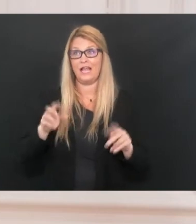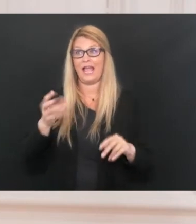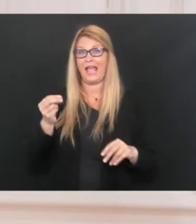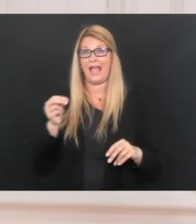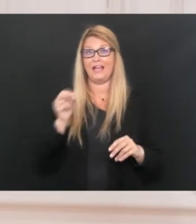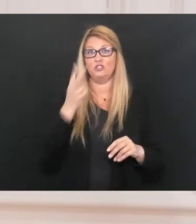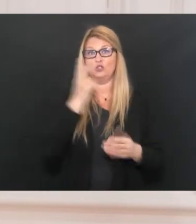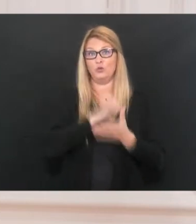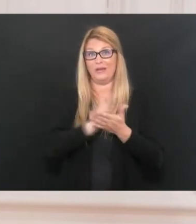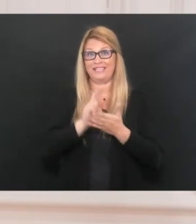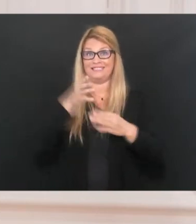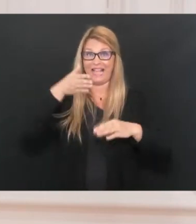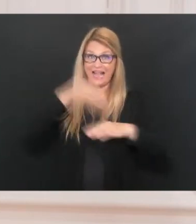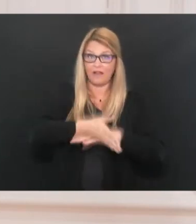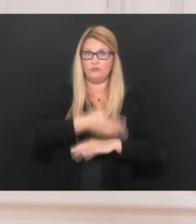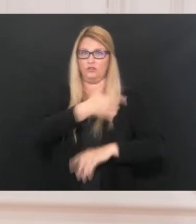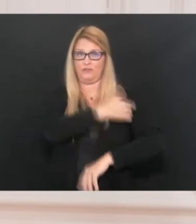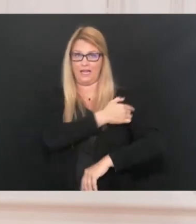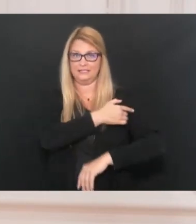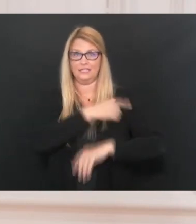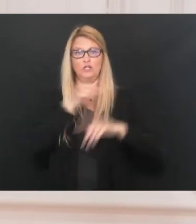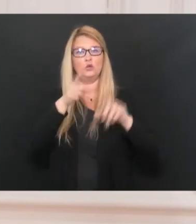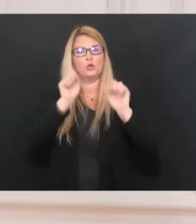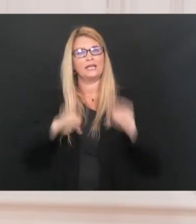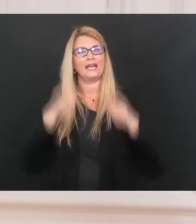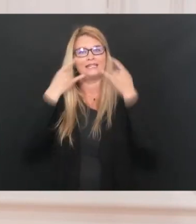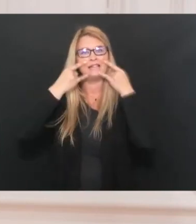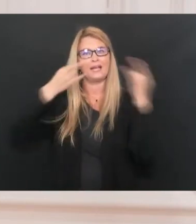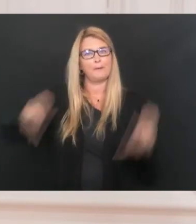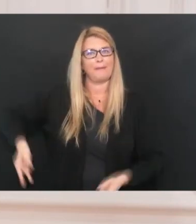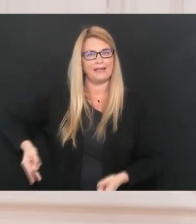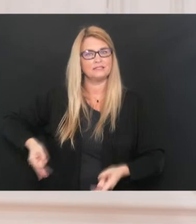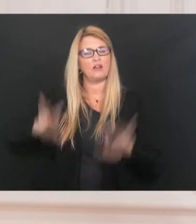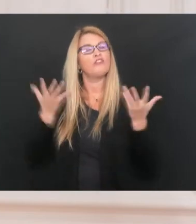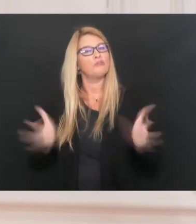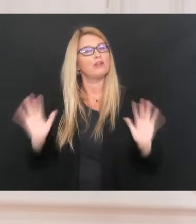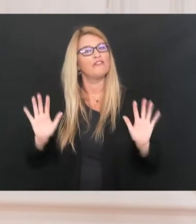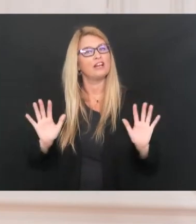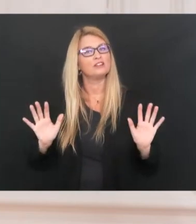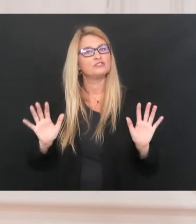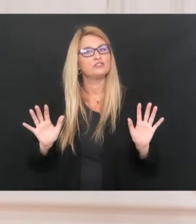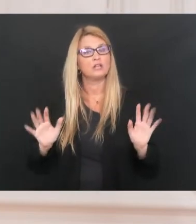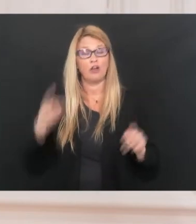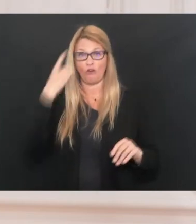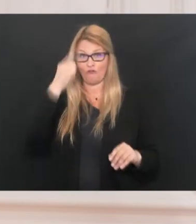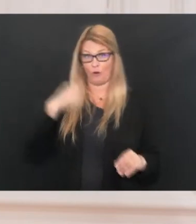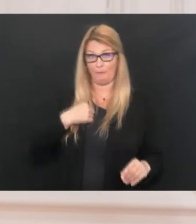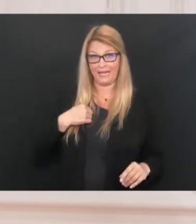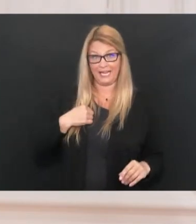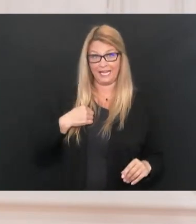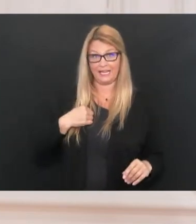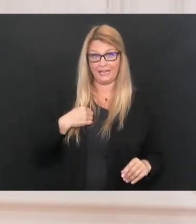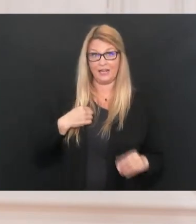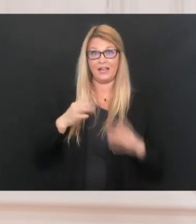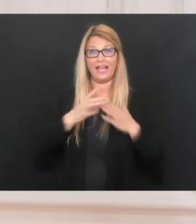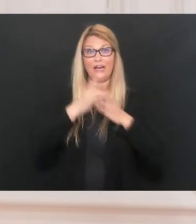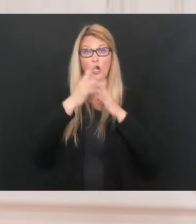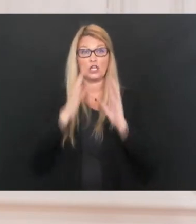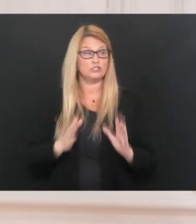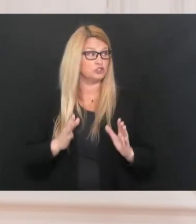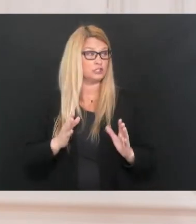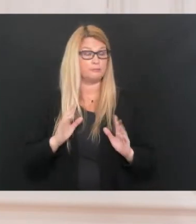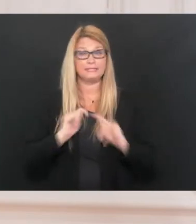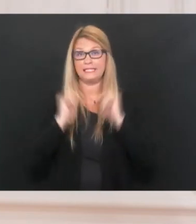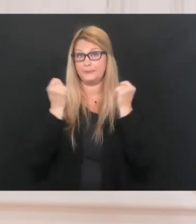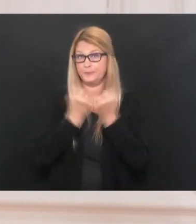weeks after and be able to take your masks off and be together. So for me, and I think for our leadership team, certainly